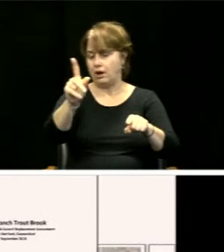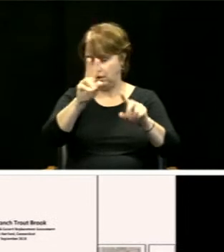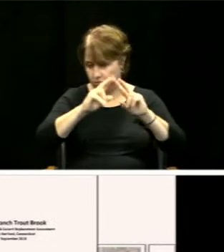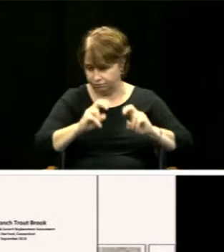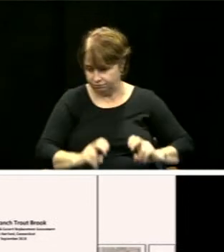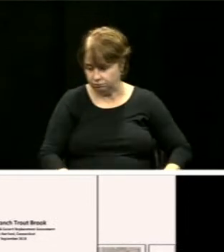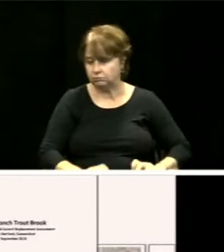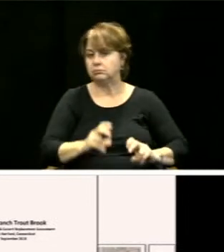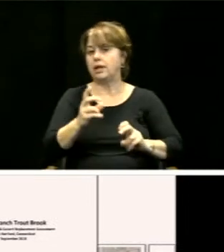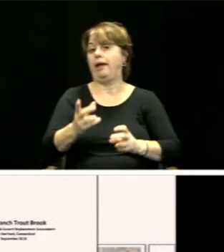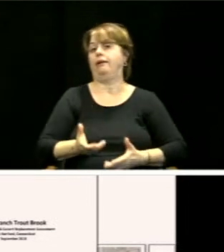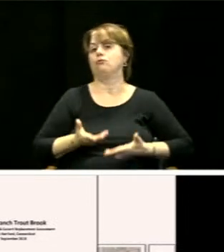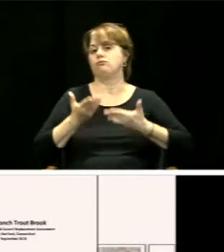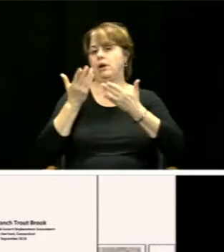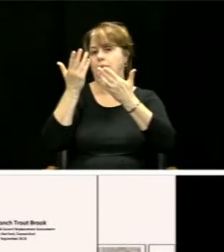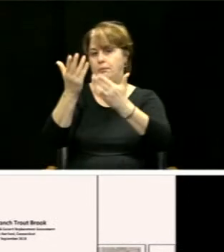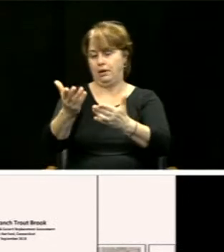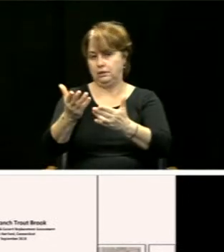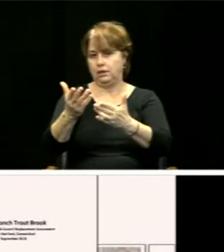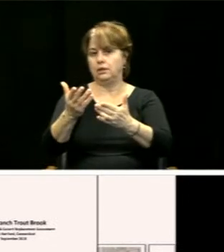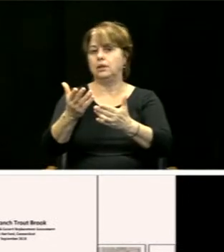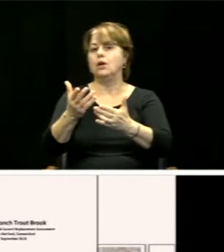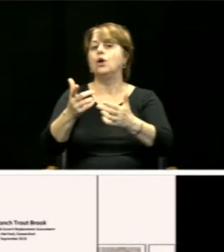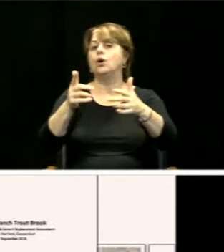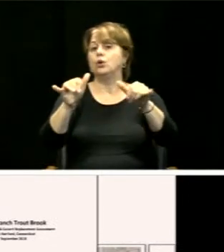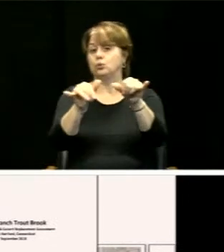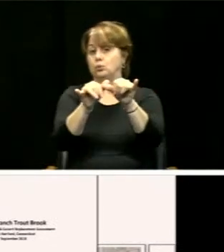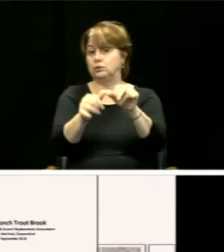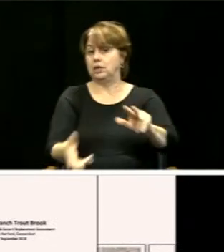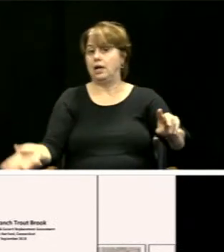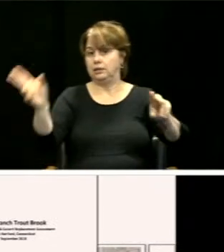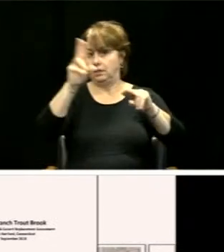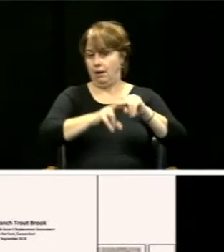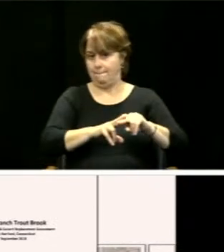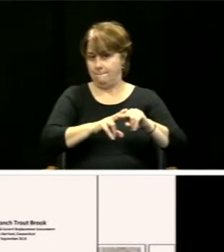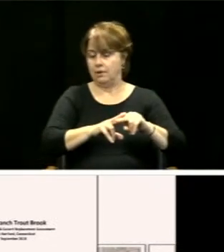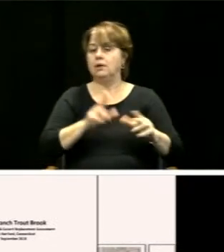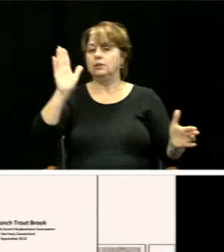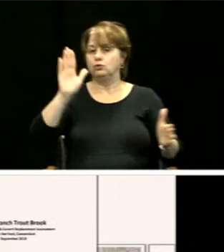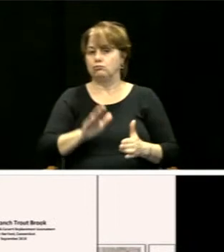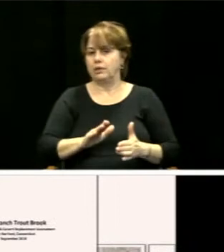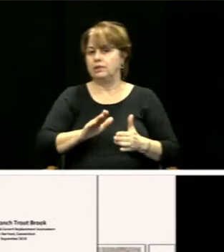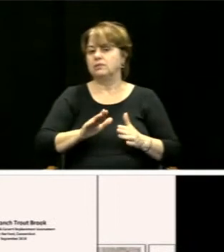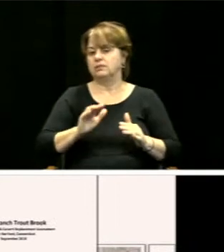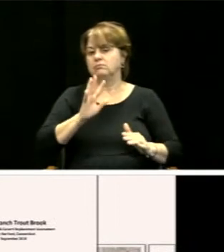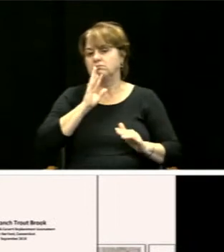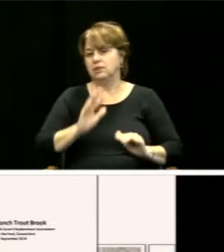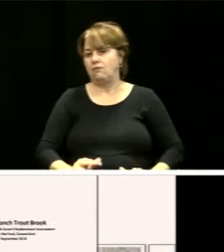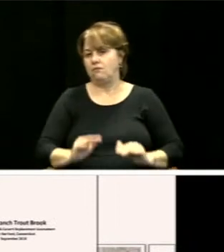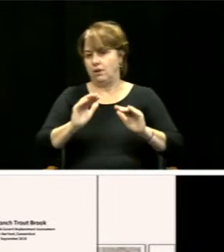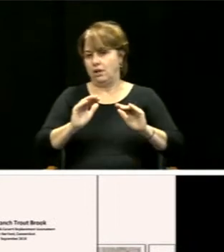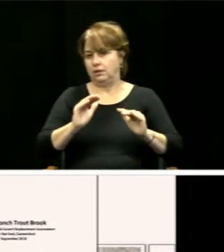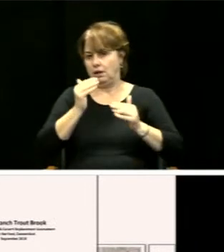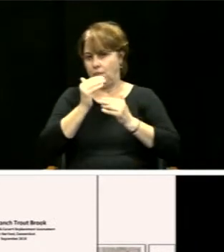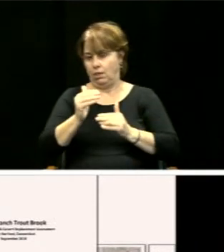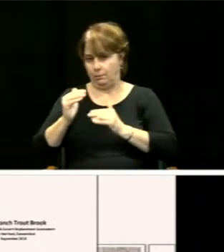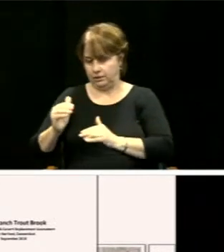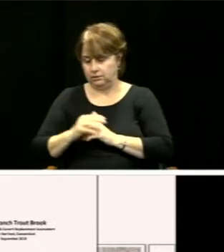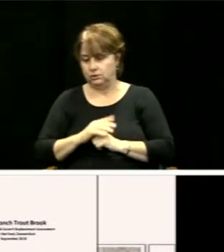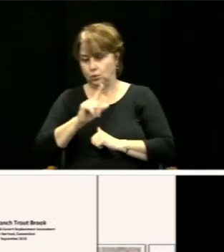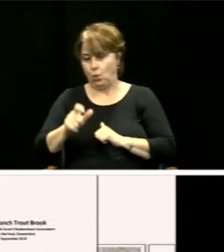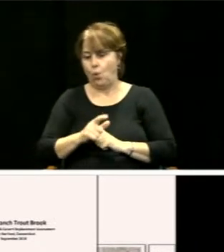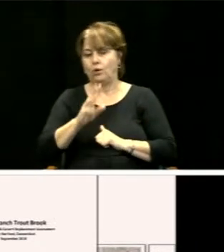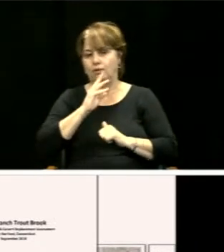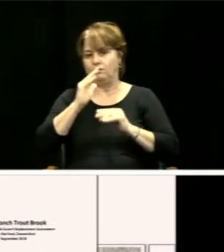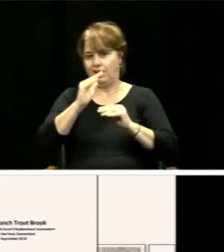to upsize those culverts to decrease the flooding limits and alleviate flooding within the